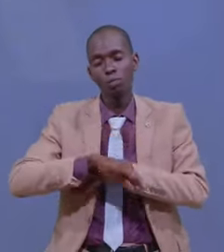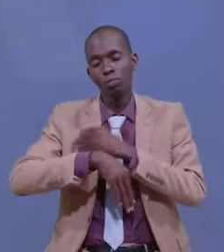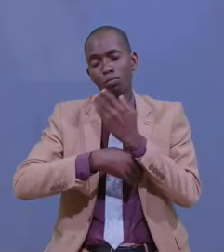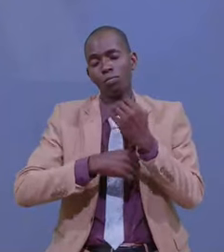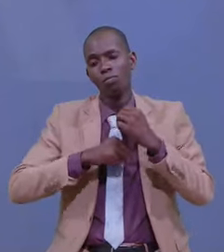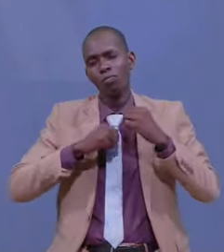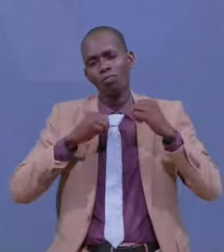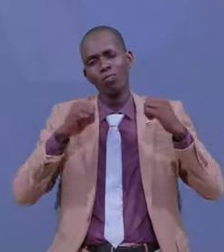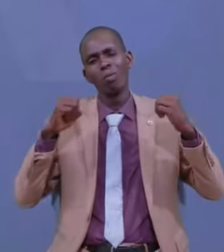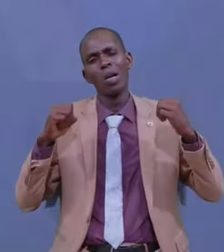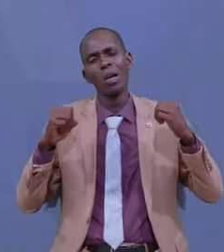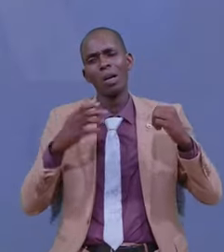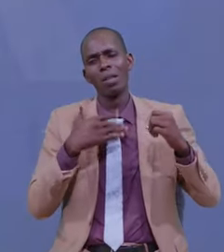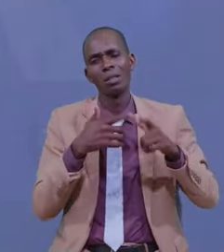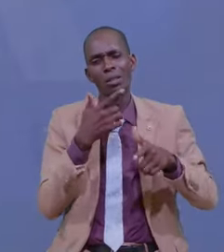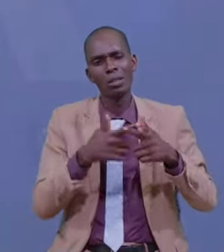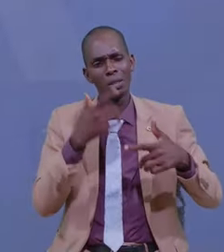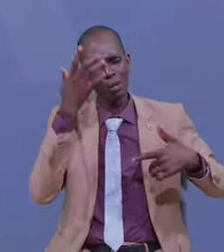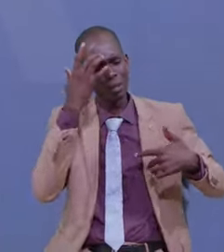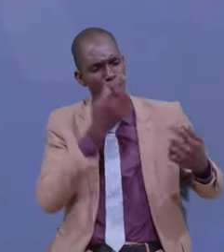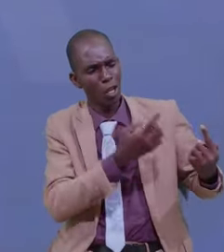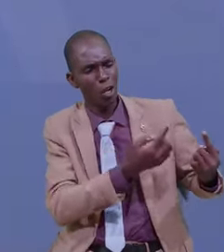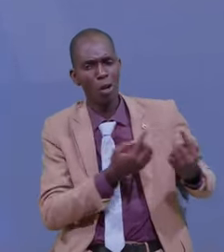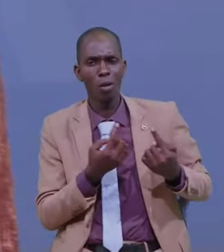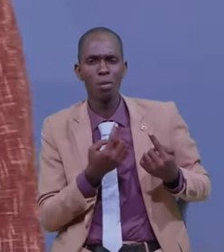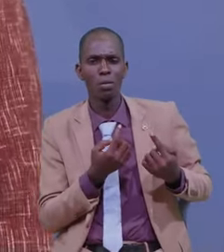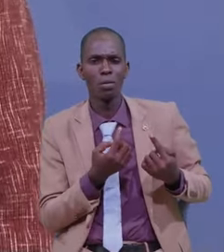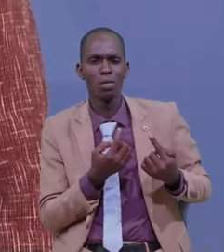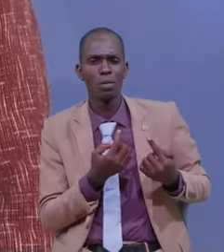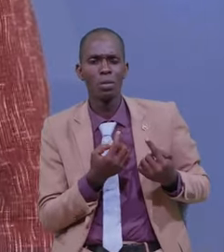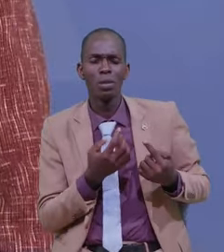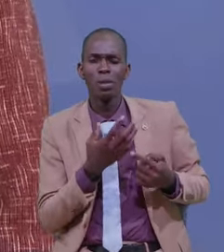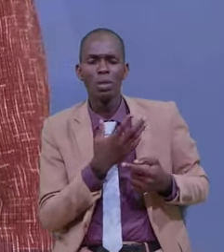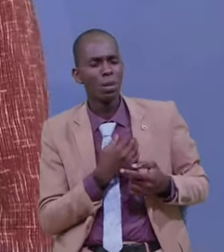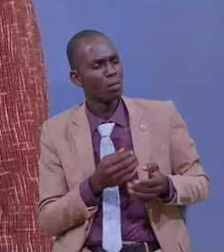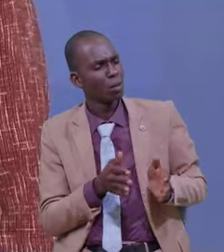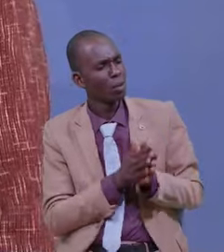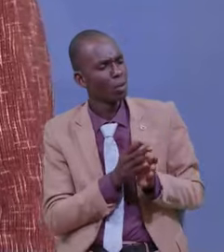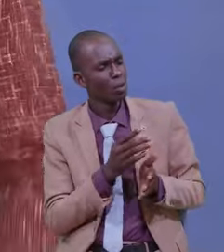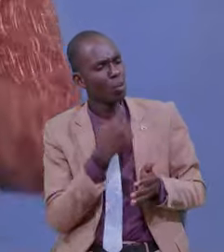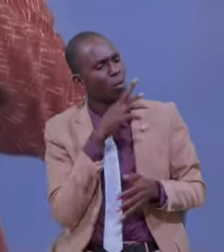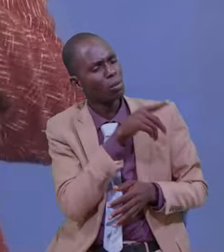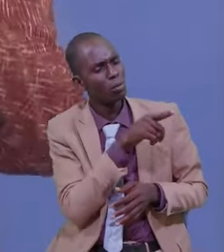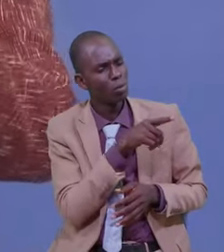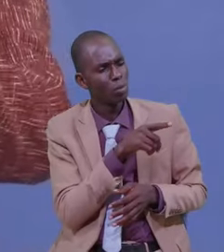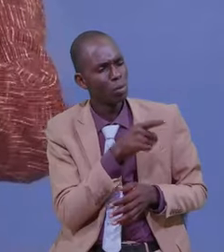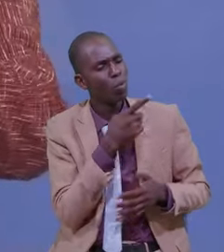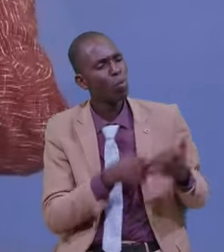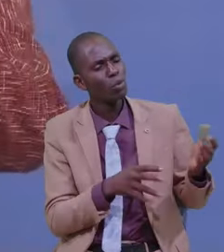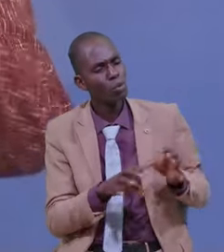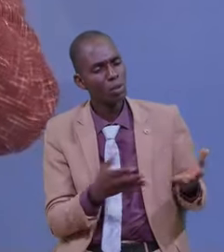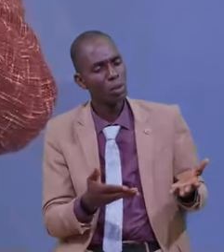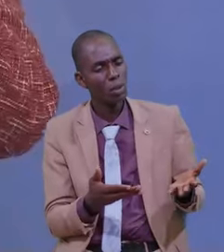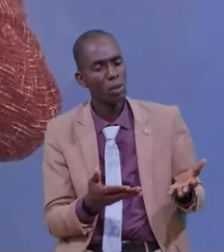the door. You say, what's your name? What are you doing here? I'm going for an